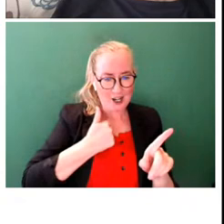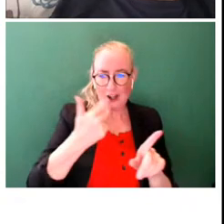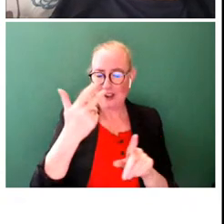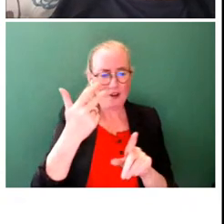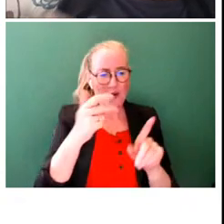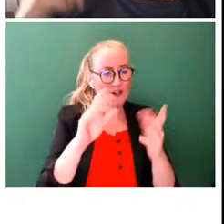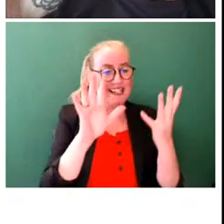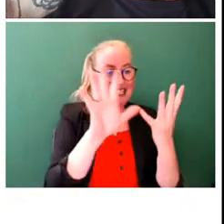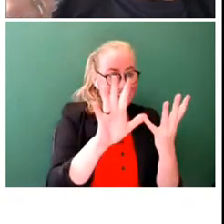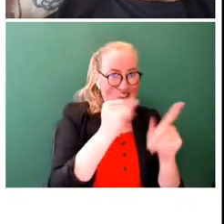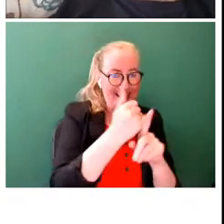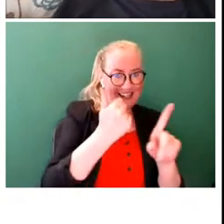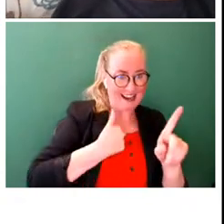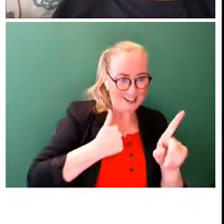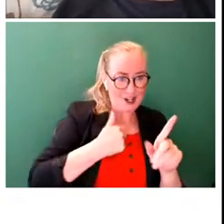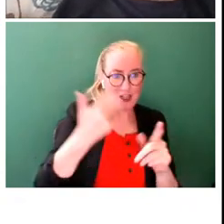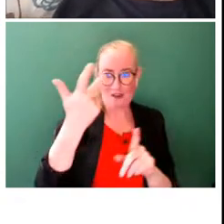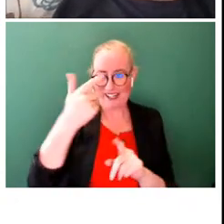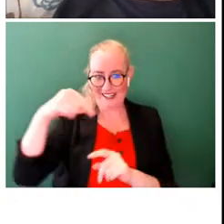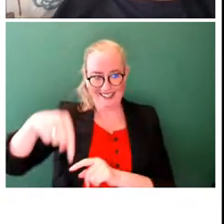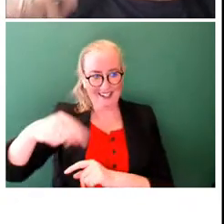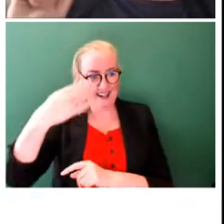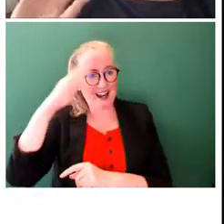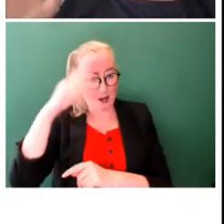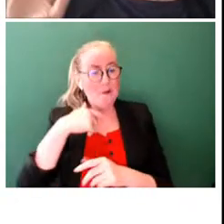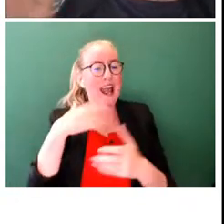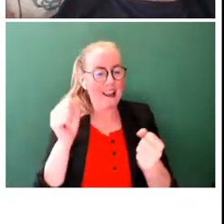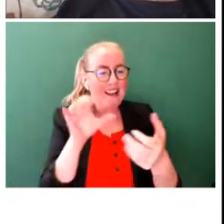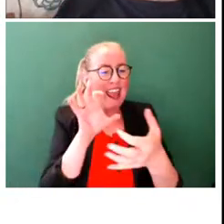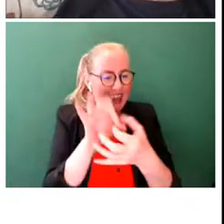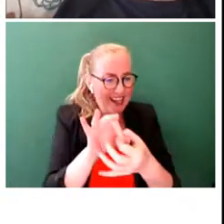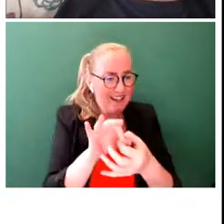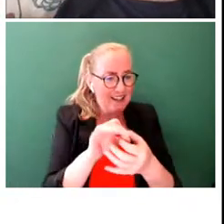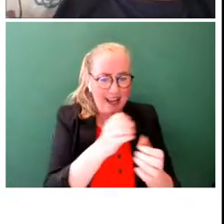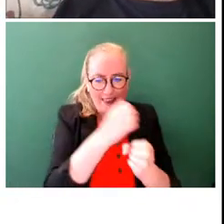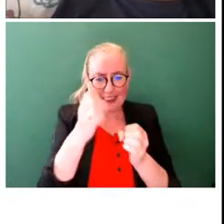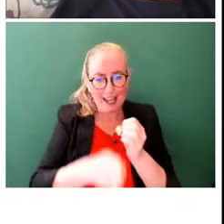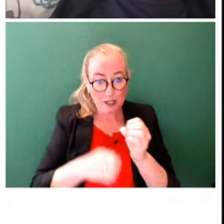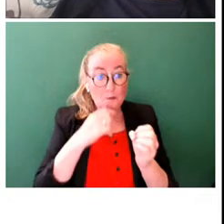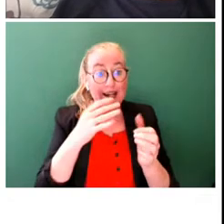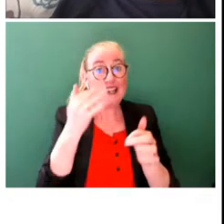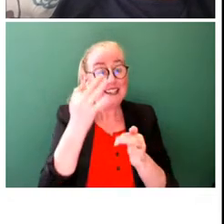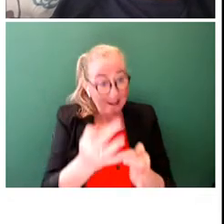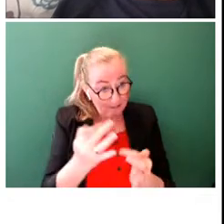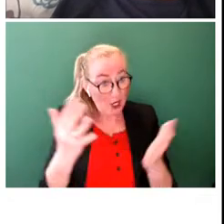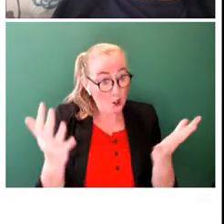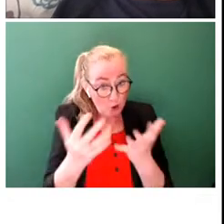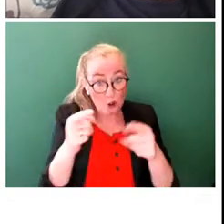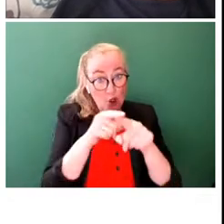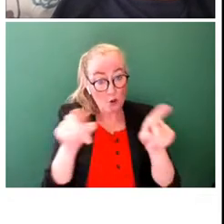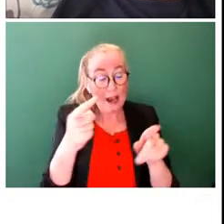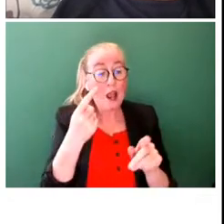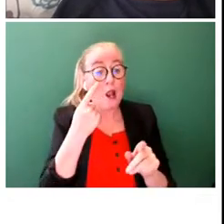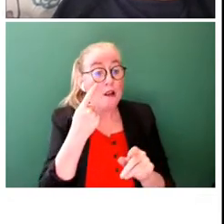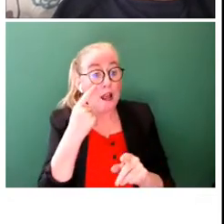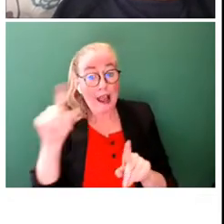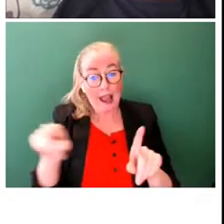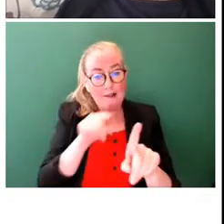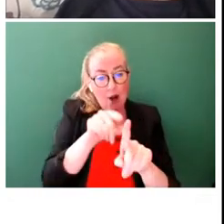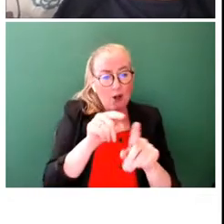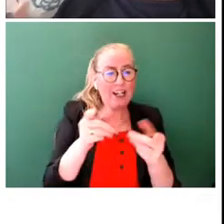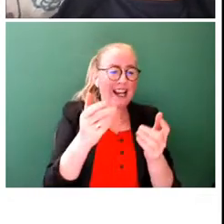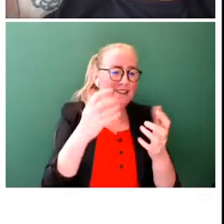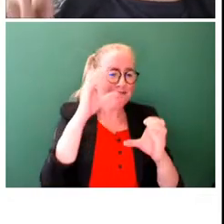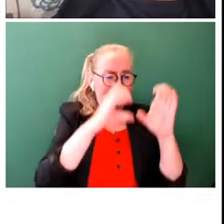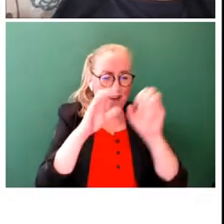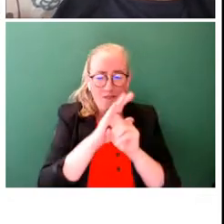UK. So I'll have the links again at the end, but definitely encourage you to come and look and search for games, and also